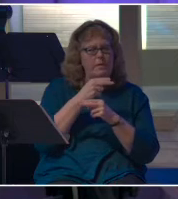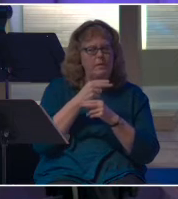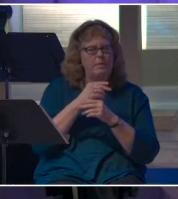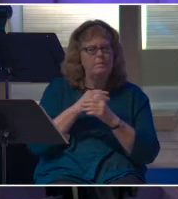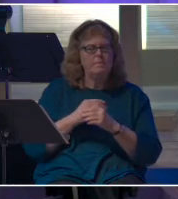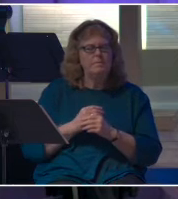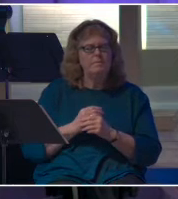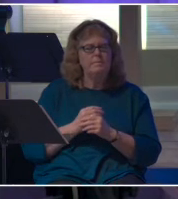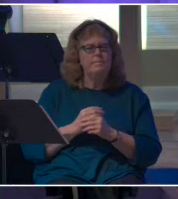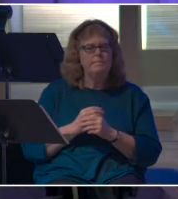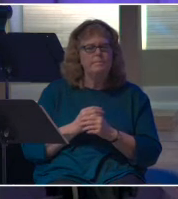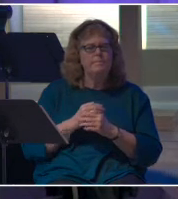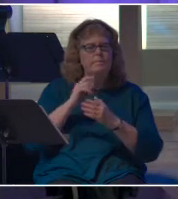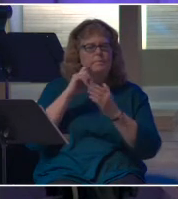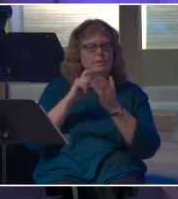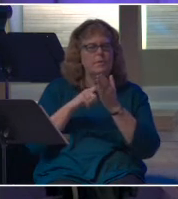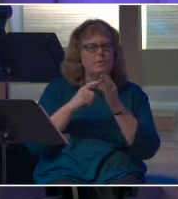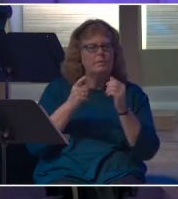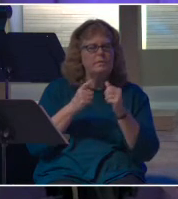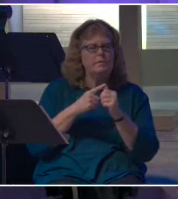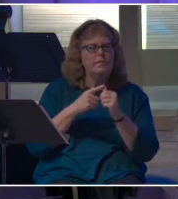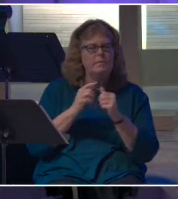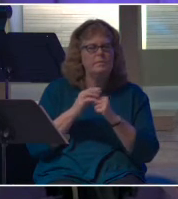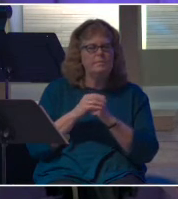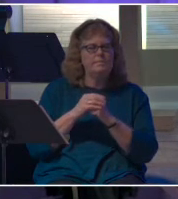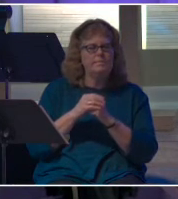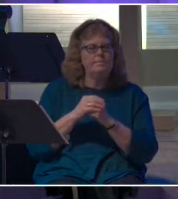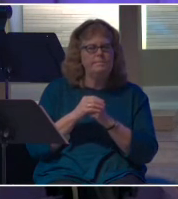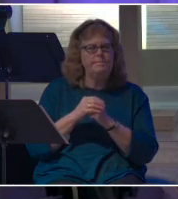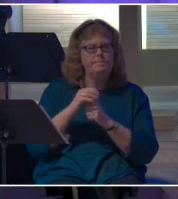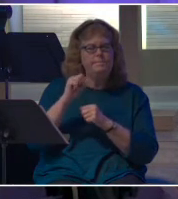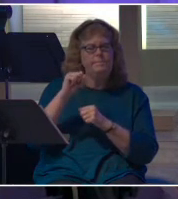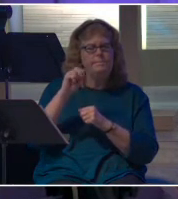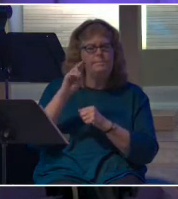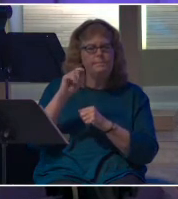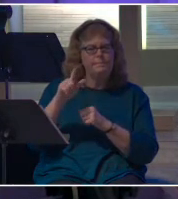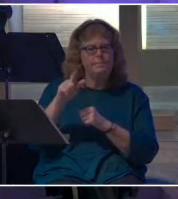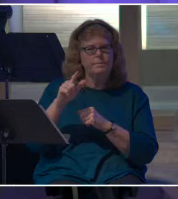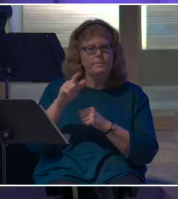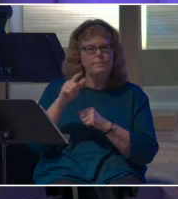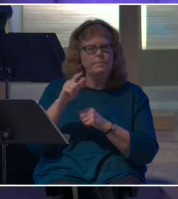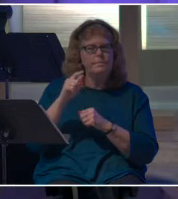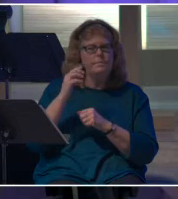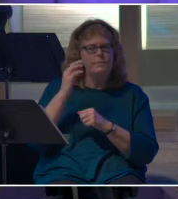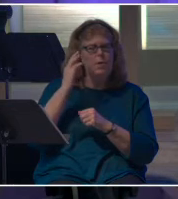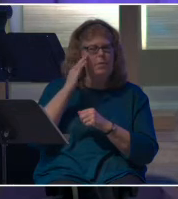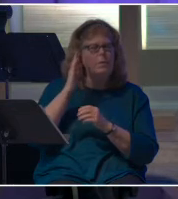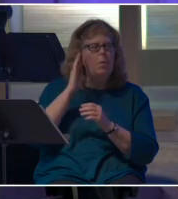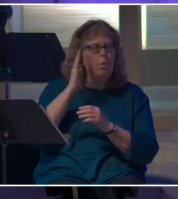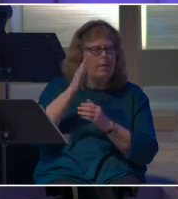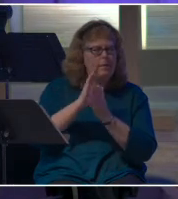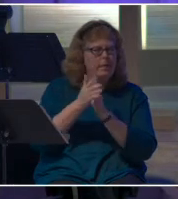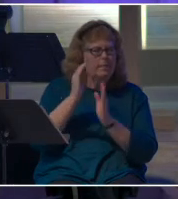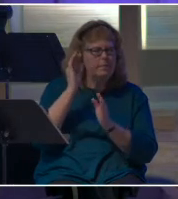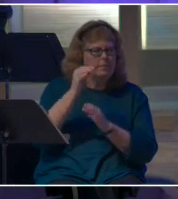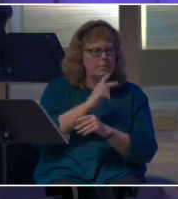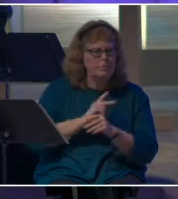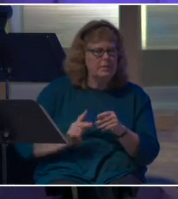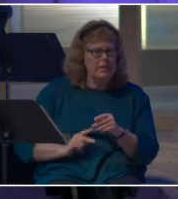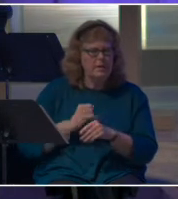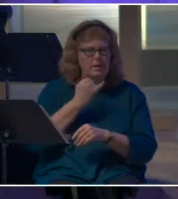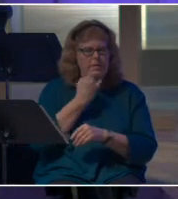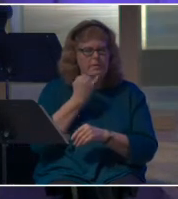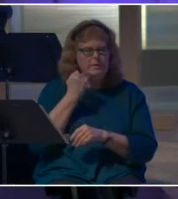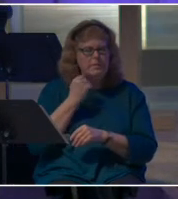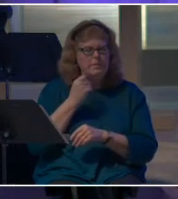such. Notice first that Saul, who we all know is going to be the future king of Israel, has